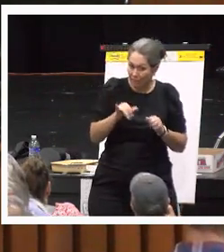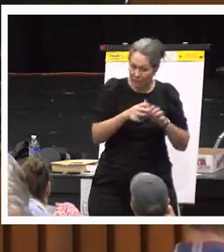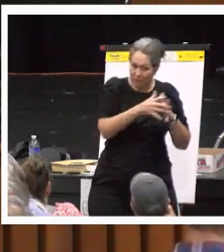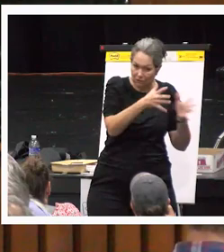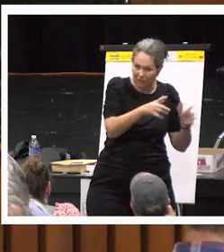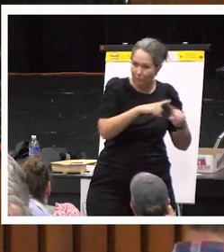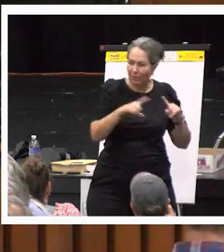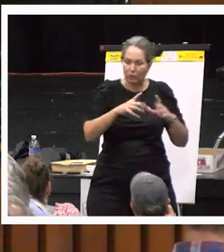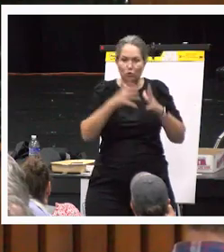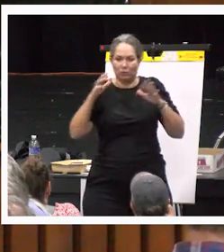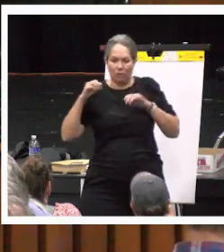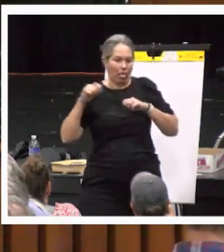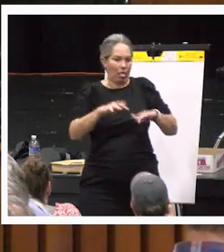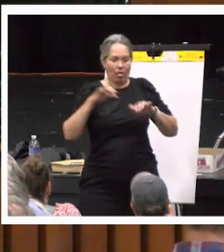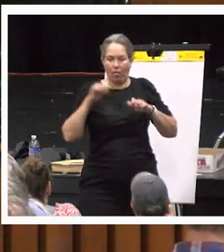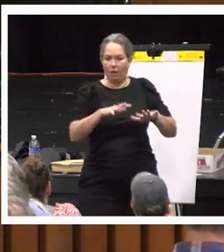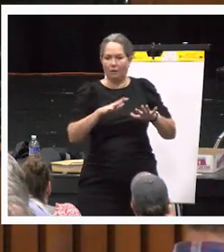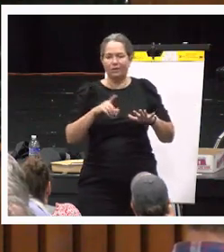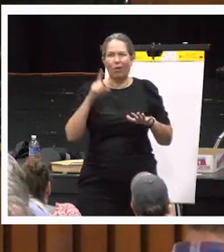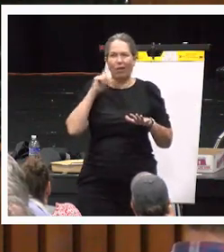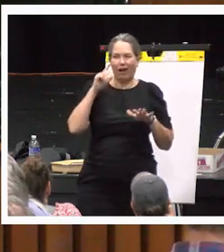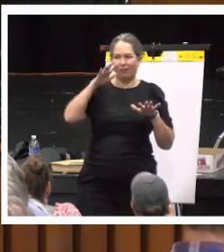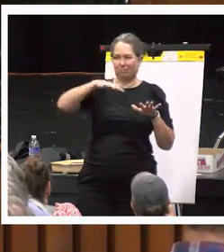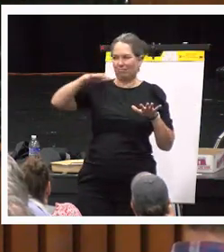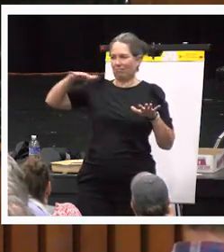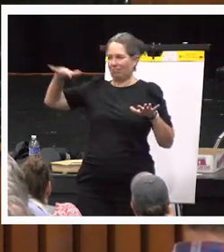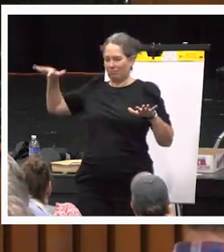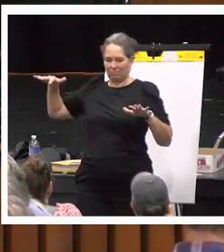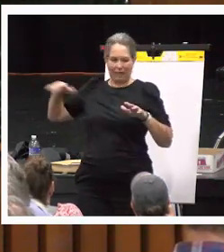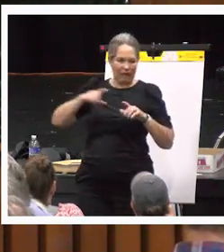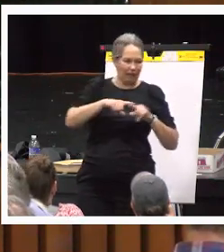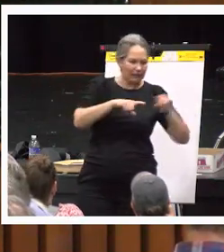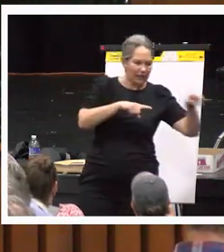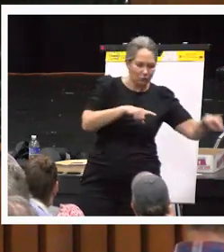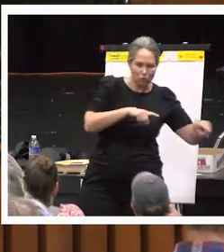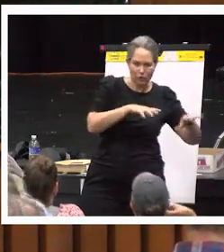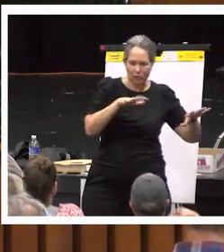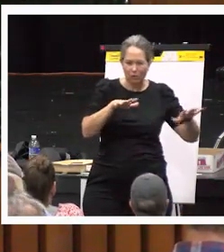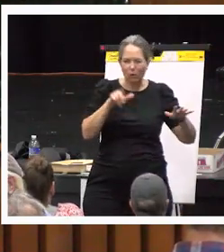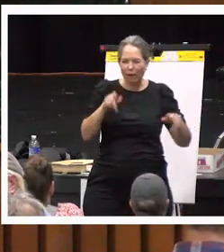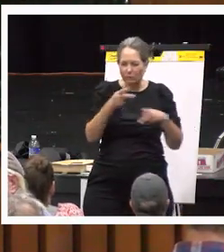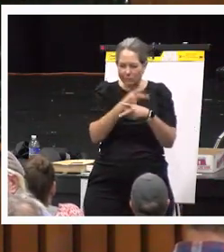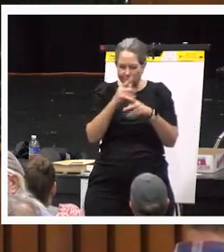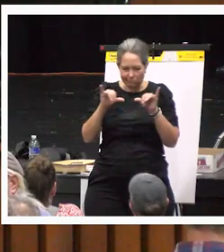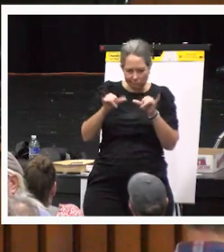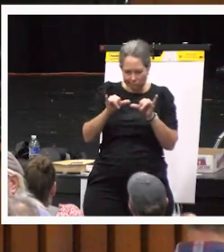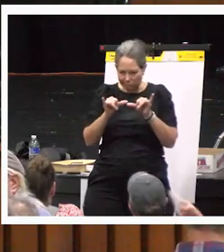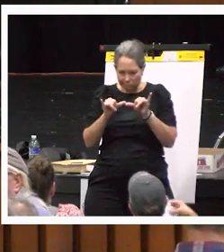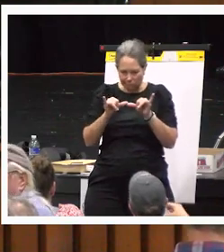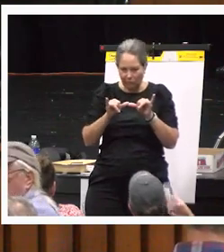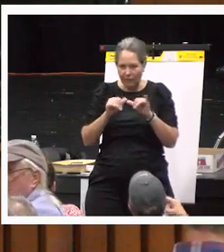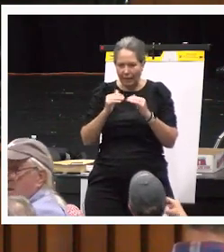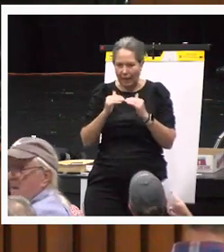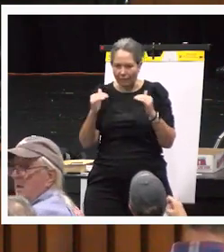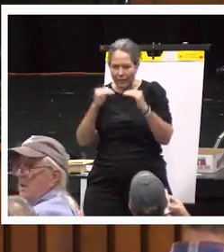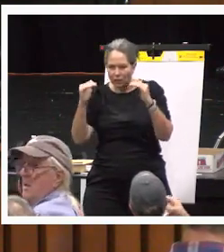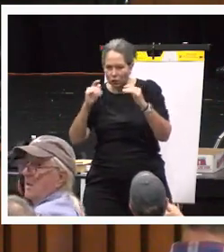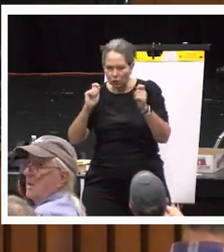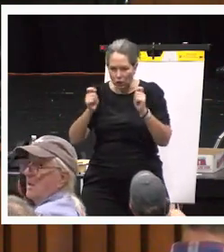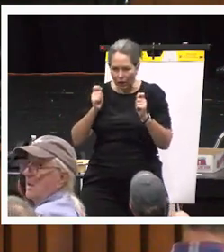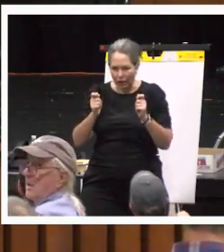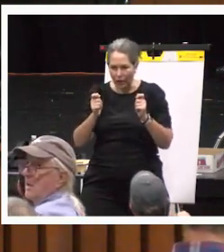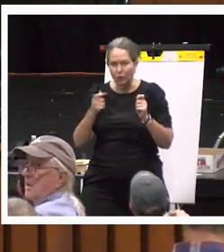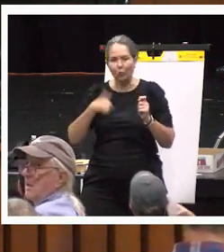So looking at from the confluence downstream, using elevation change, taming the river